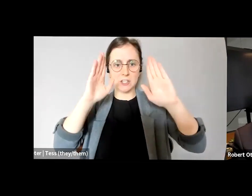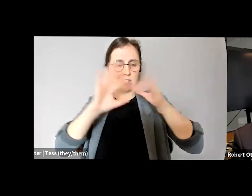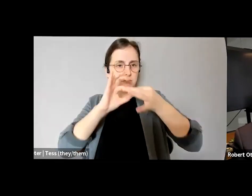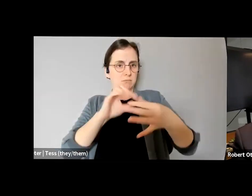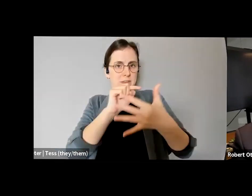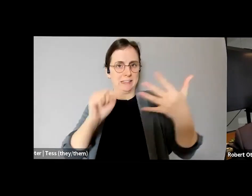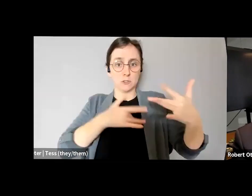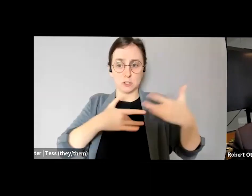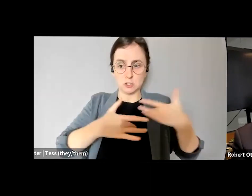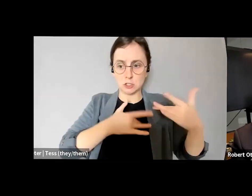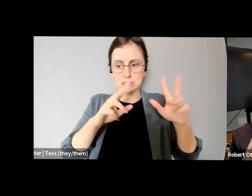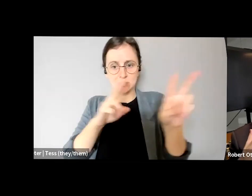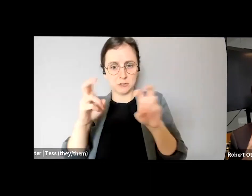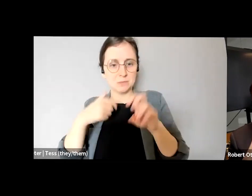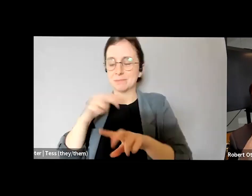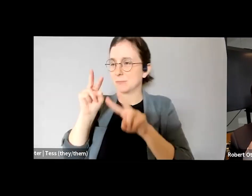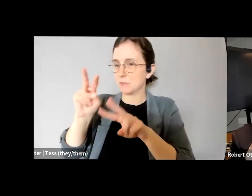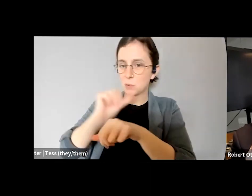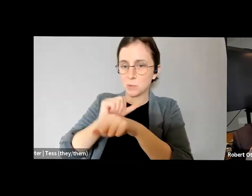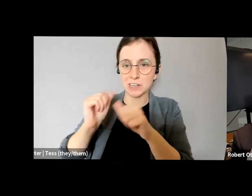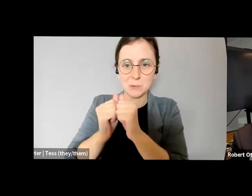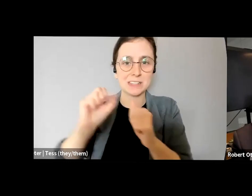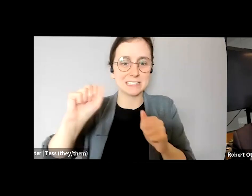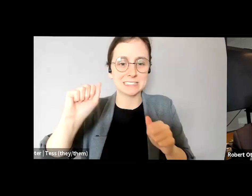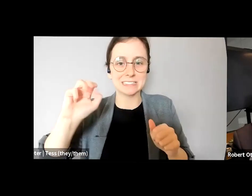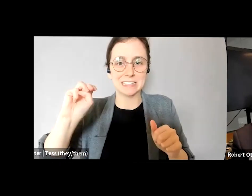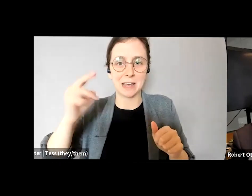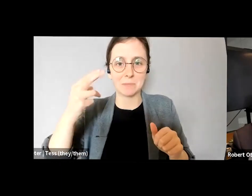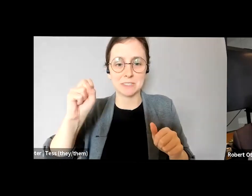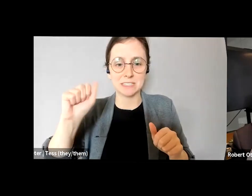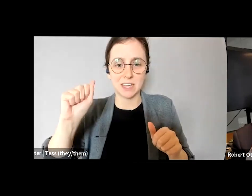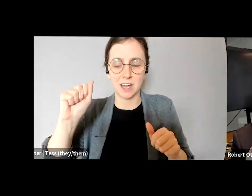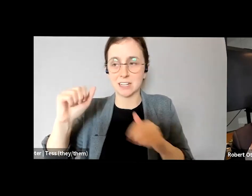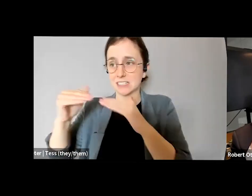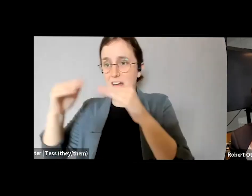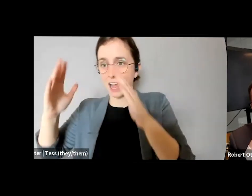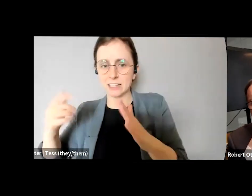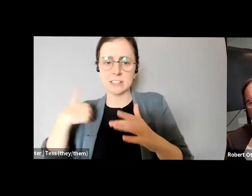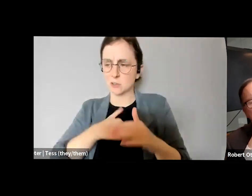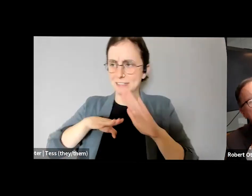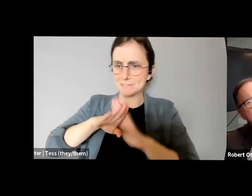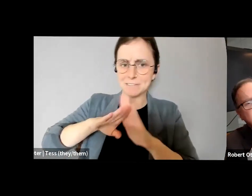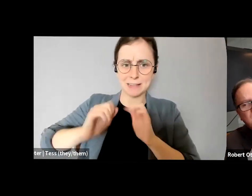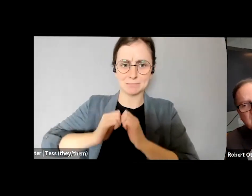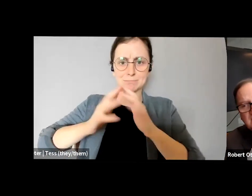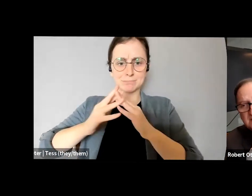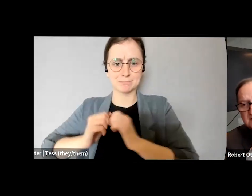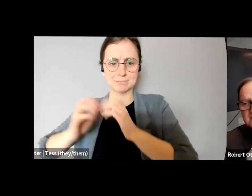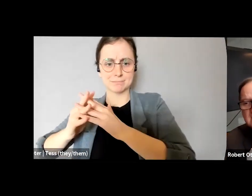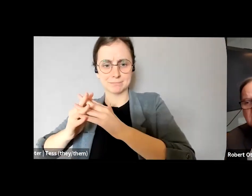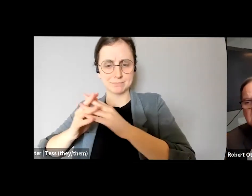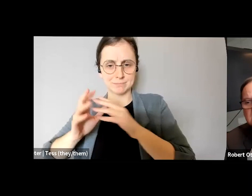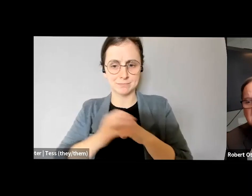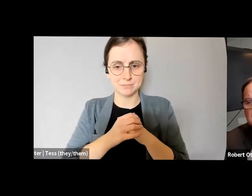I look forward to working with our SAMHSA colleagues as we develop these programs and efforts. HHS is convening